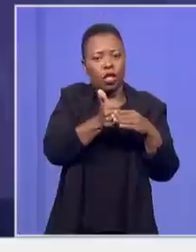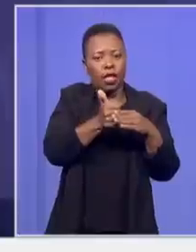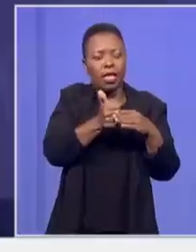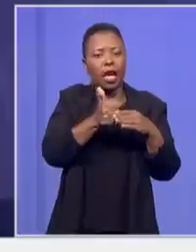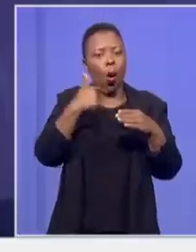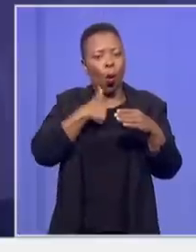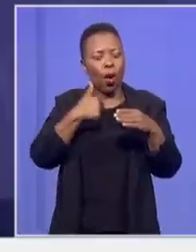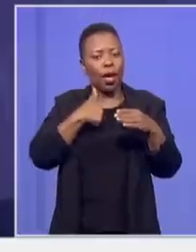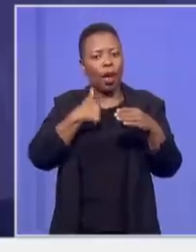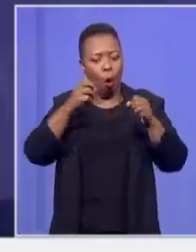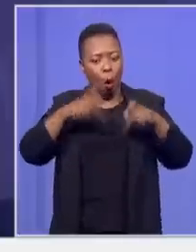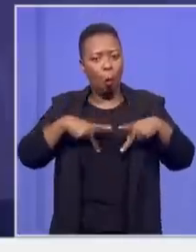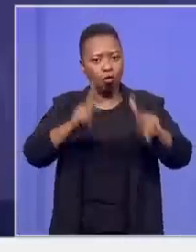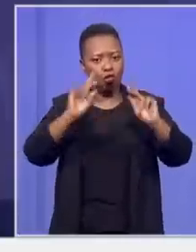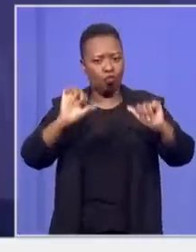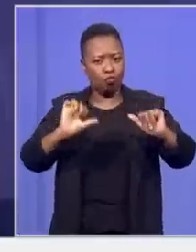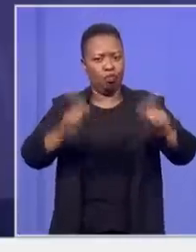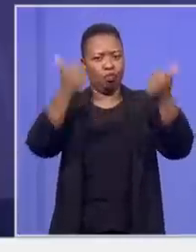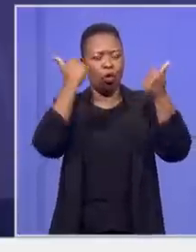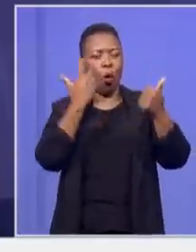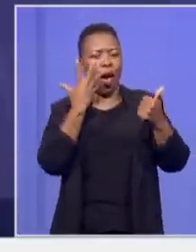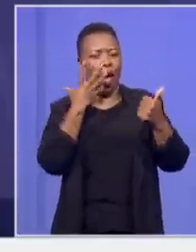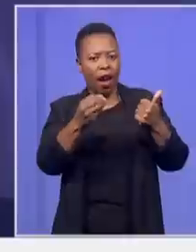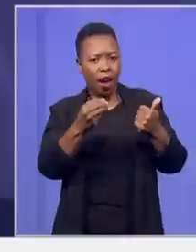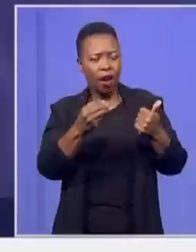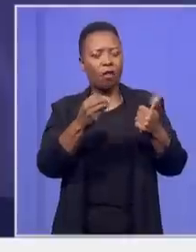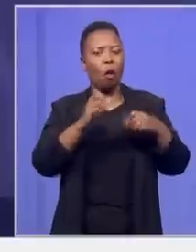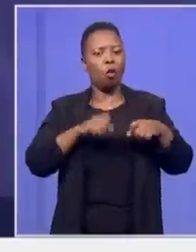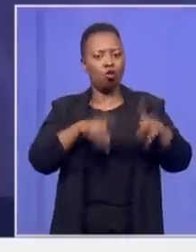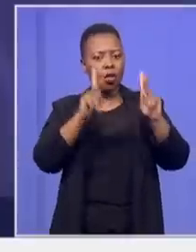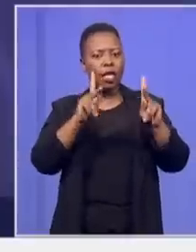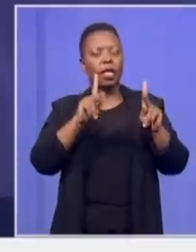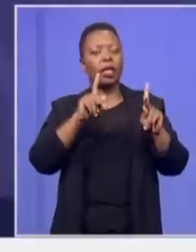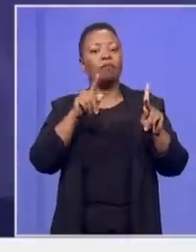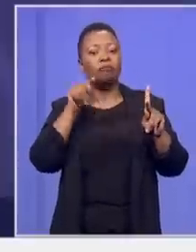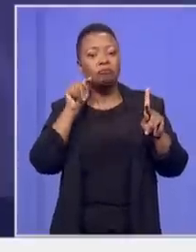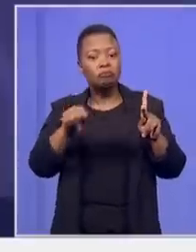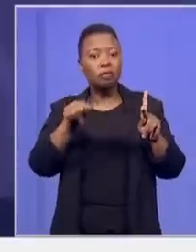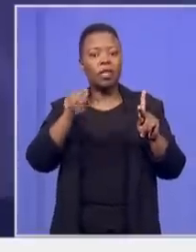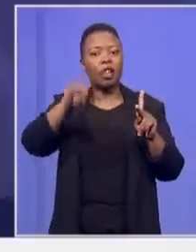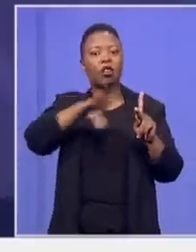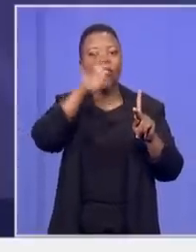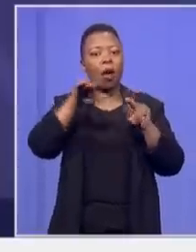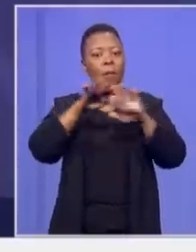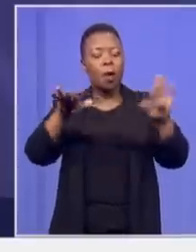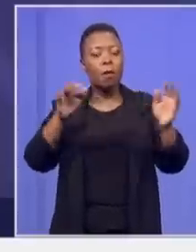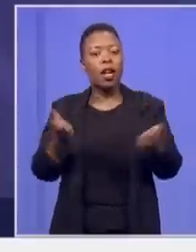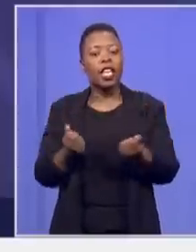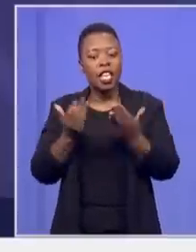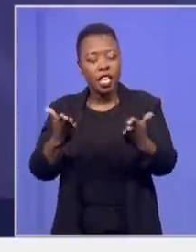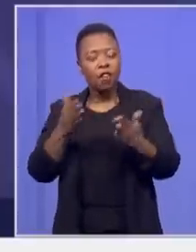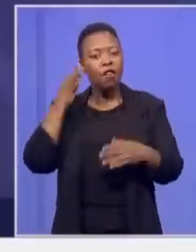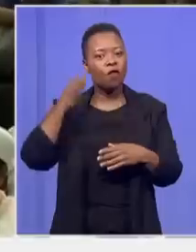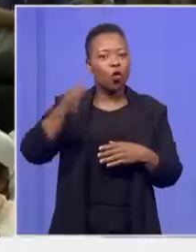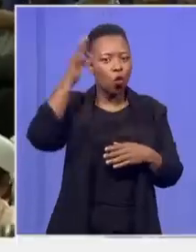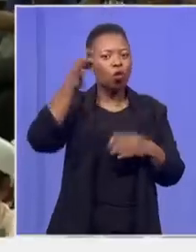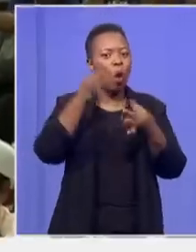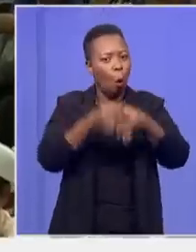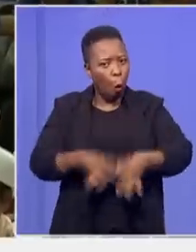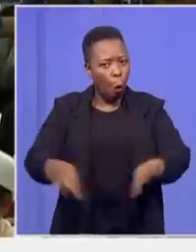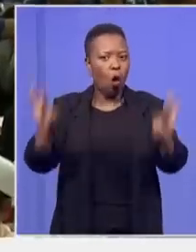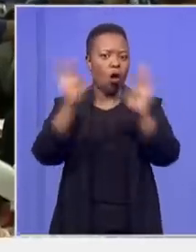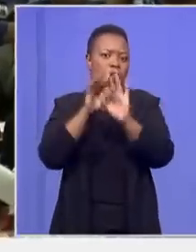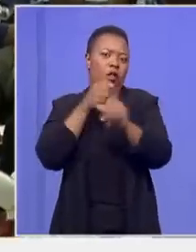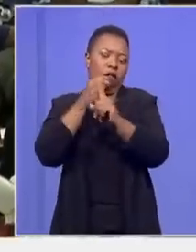chance of turning South Africa around and giving the people of this country a future worth fighting for.